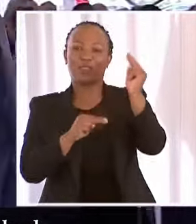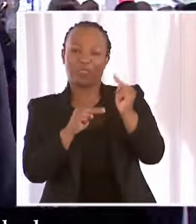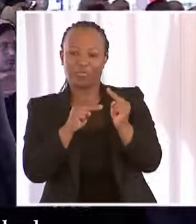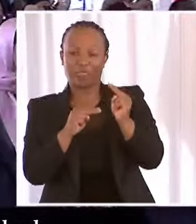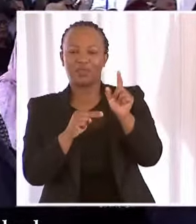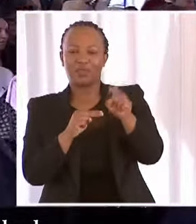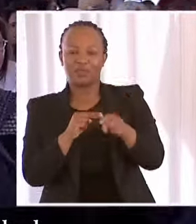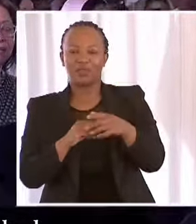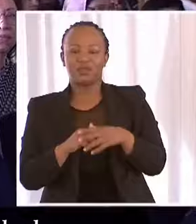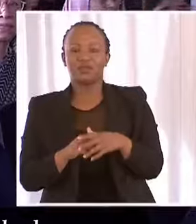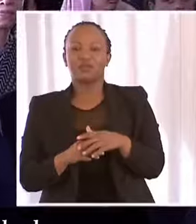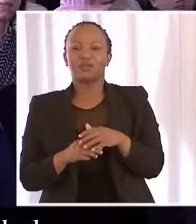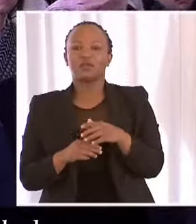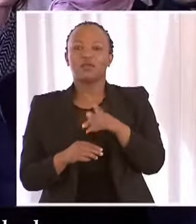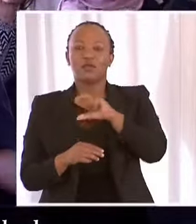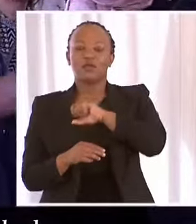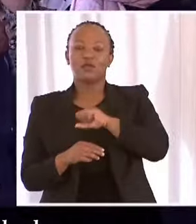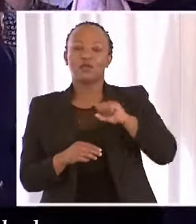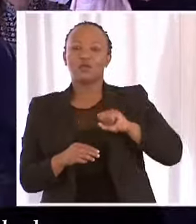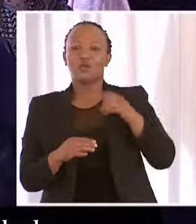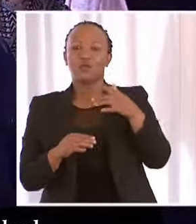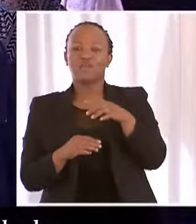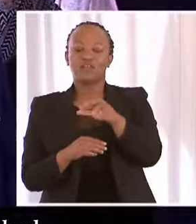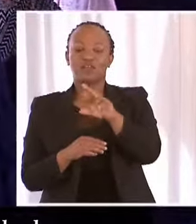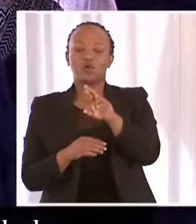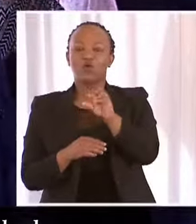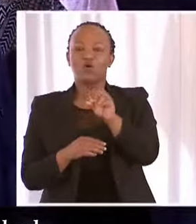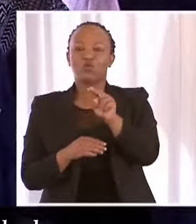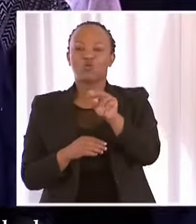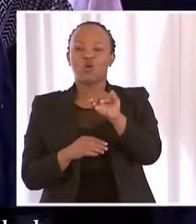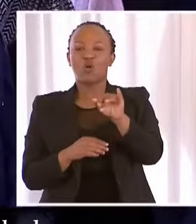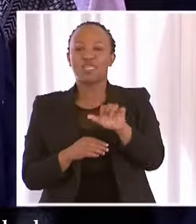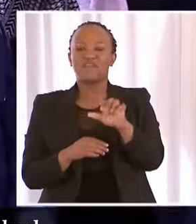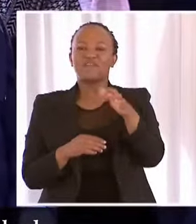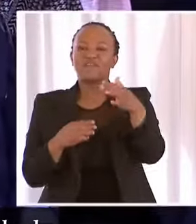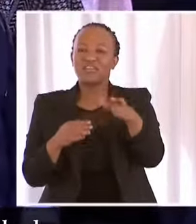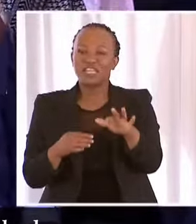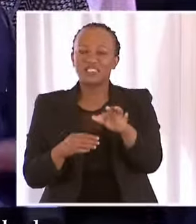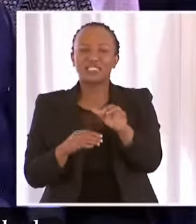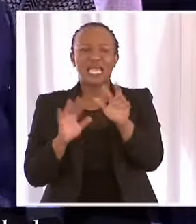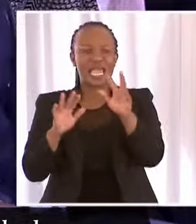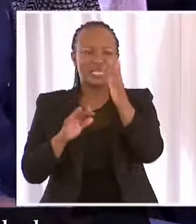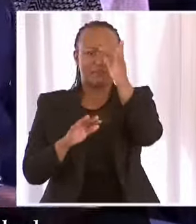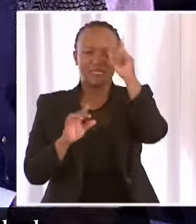Comrade Ronnie promised to get, to take 8 minutes. It's taken 25 minutes, but so.